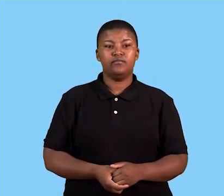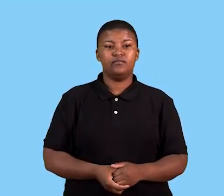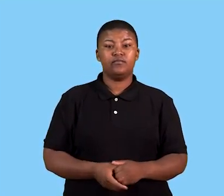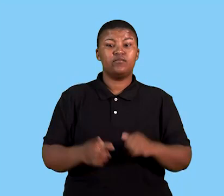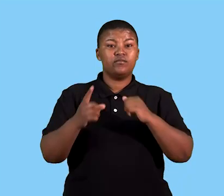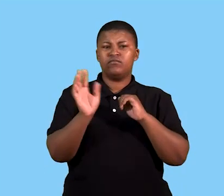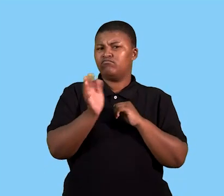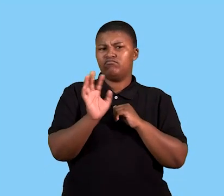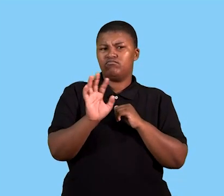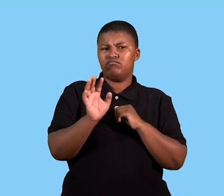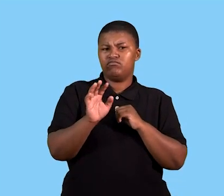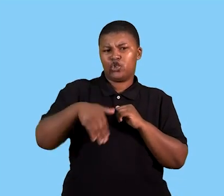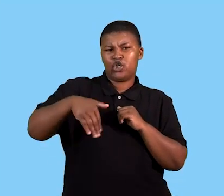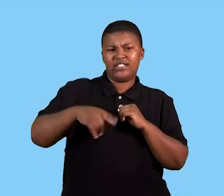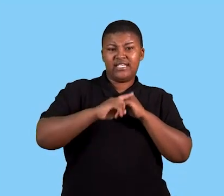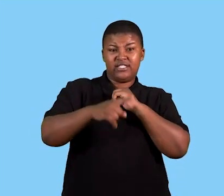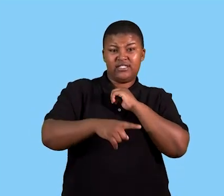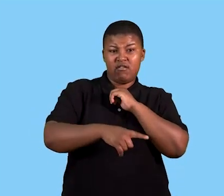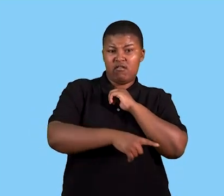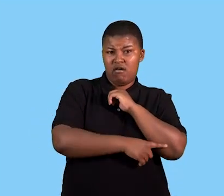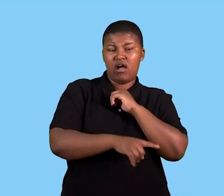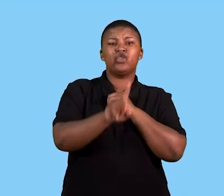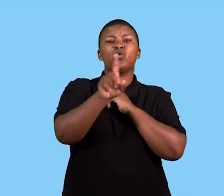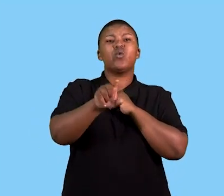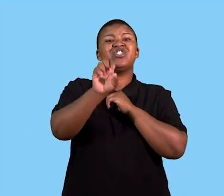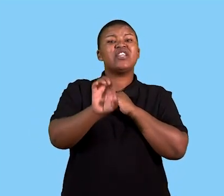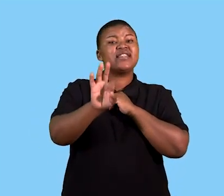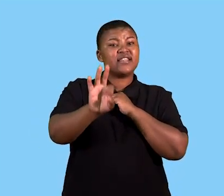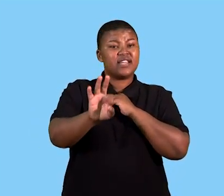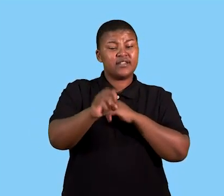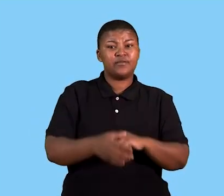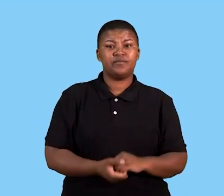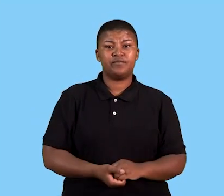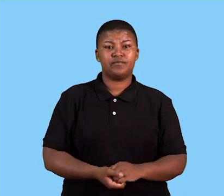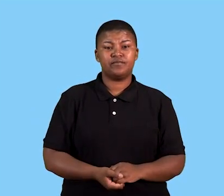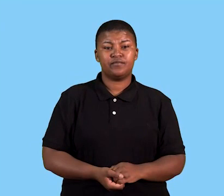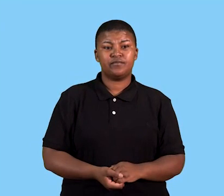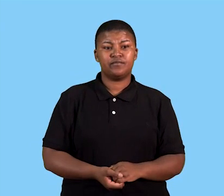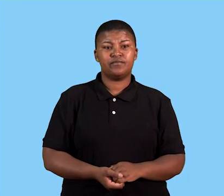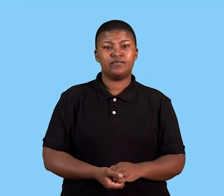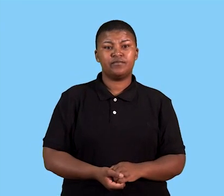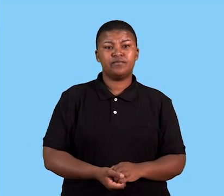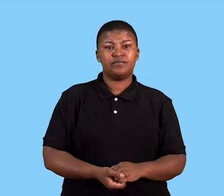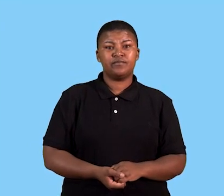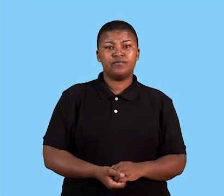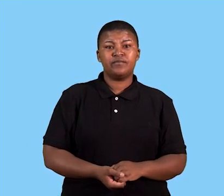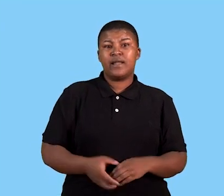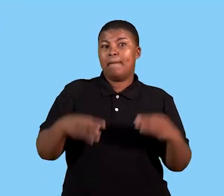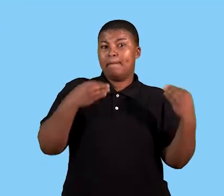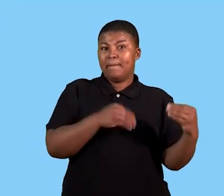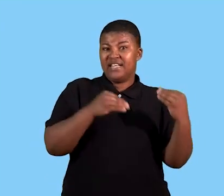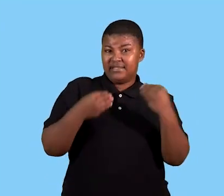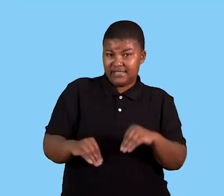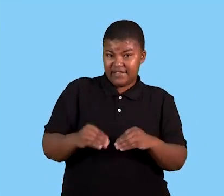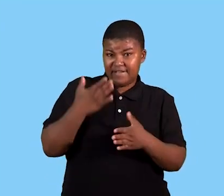Okay, and the last one, oh no, there's no last one. Then we continue to question 3. I just want to conclude here. The